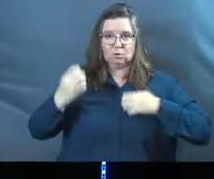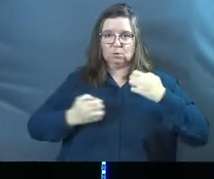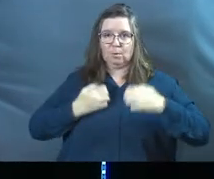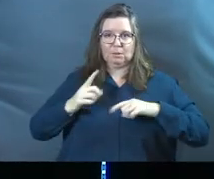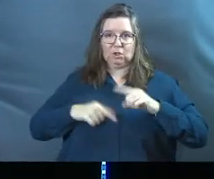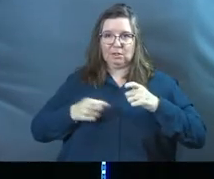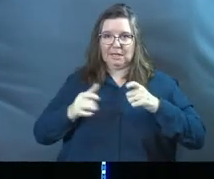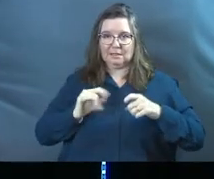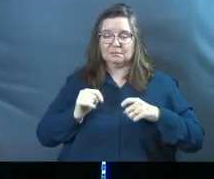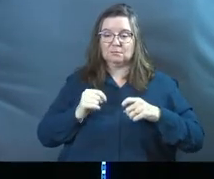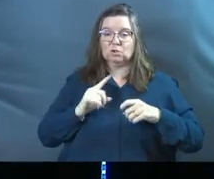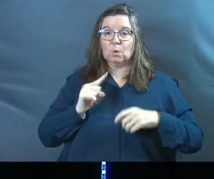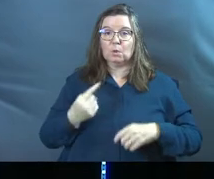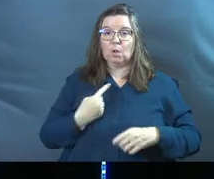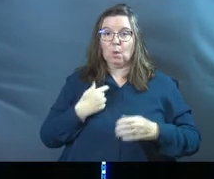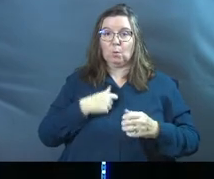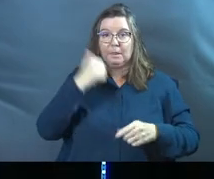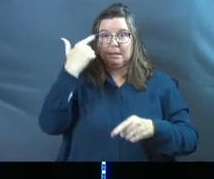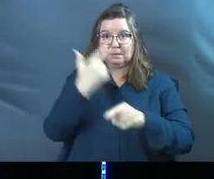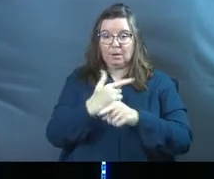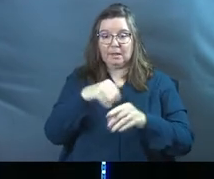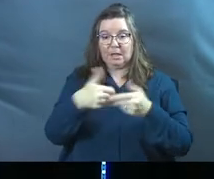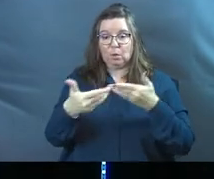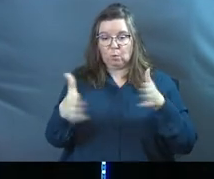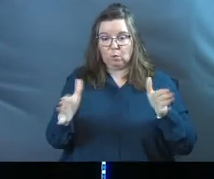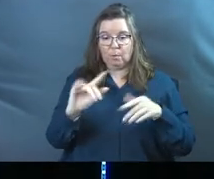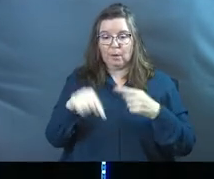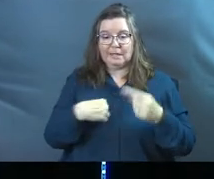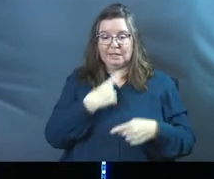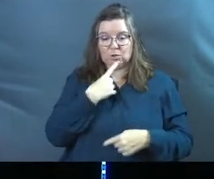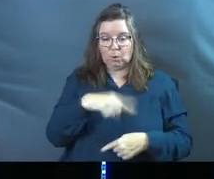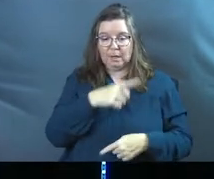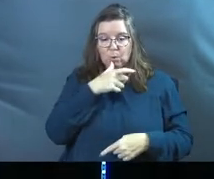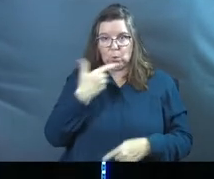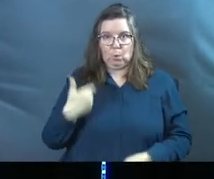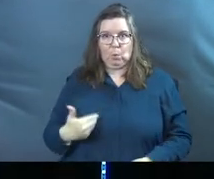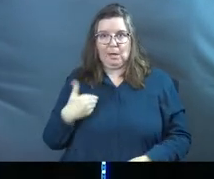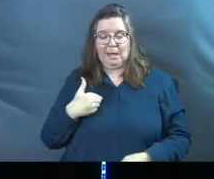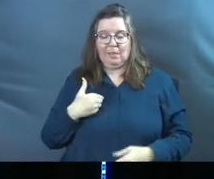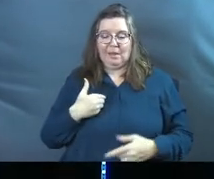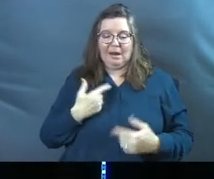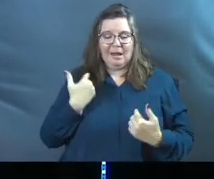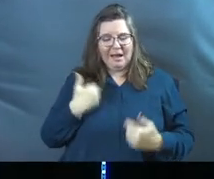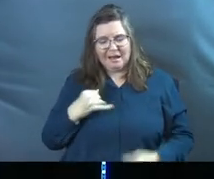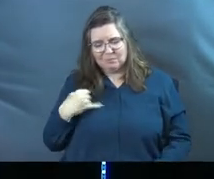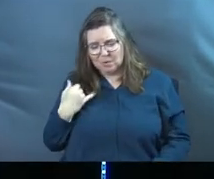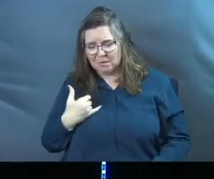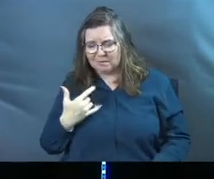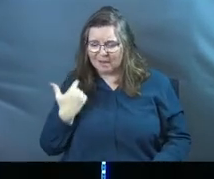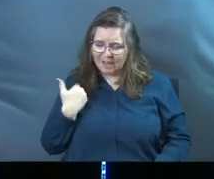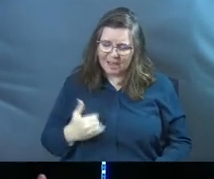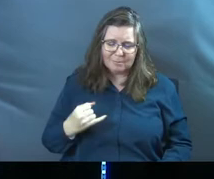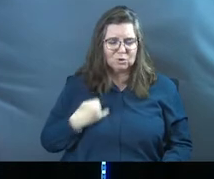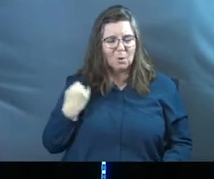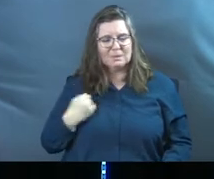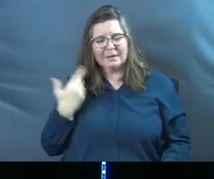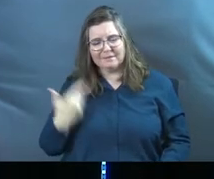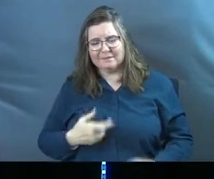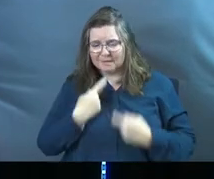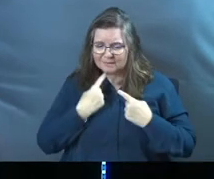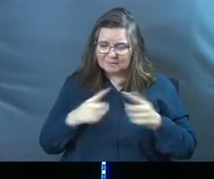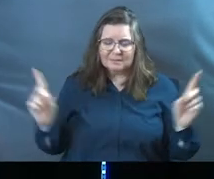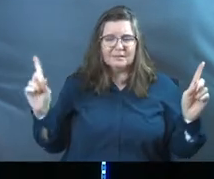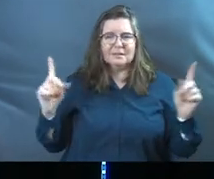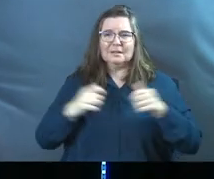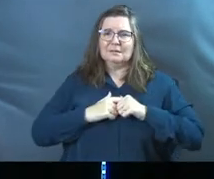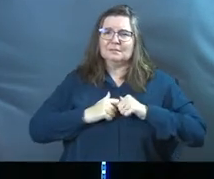emotional. So he was alone with his brothers in the room when he told them who he was, and then he broke down and wept, and he said, I'm Joseph, he said